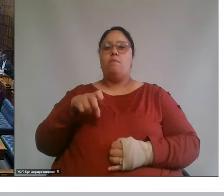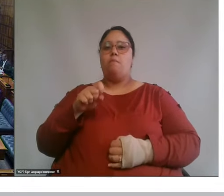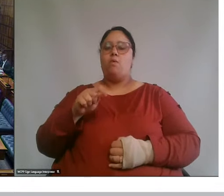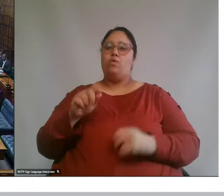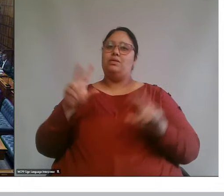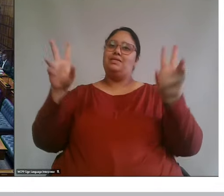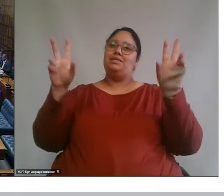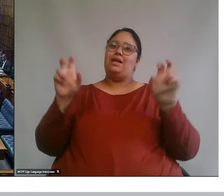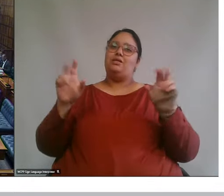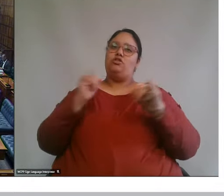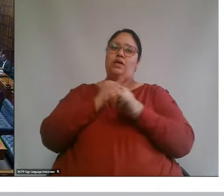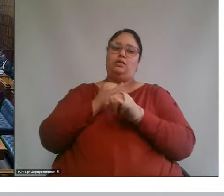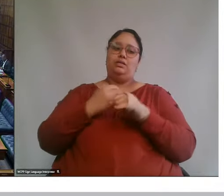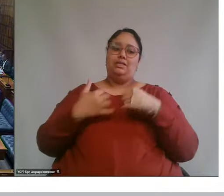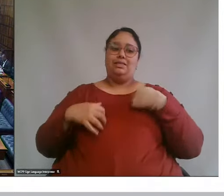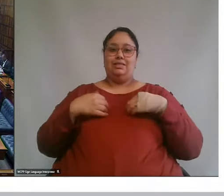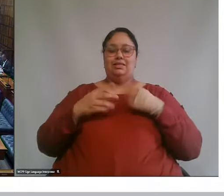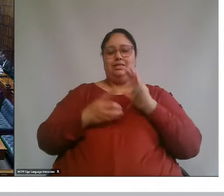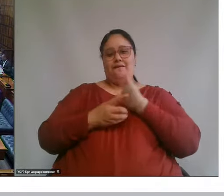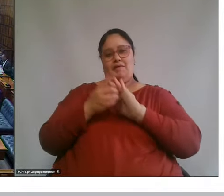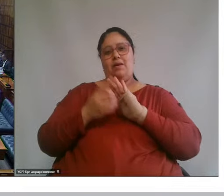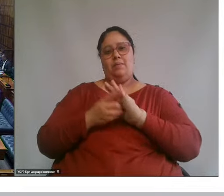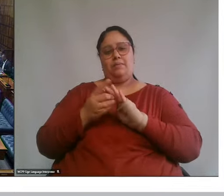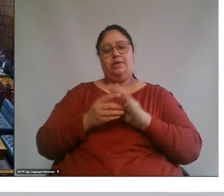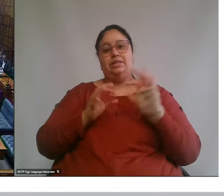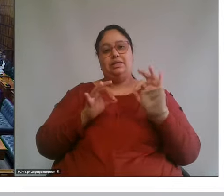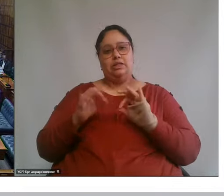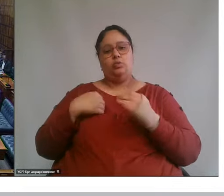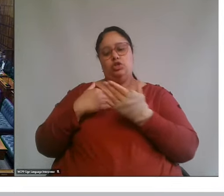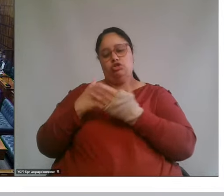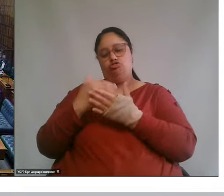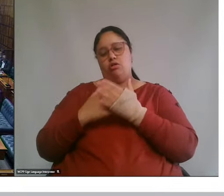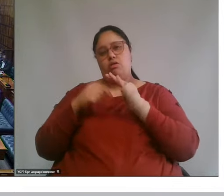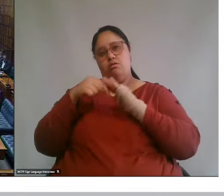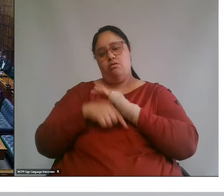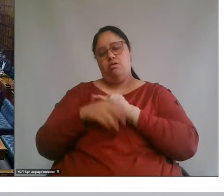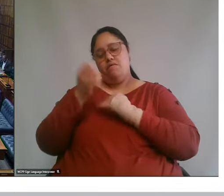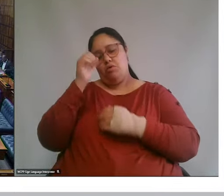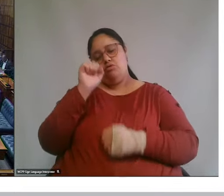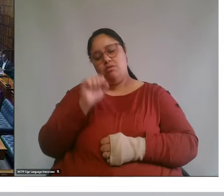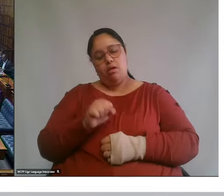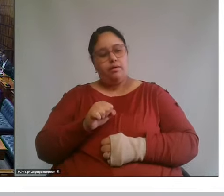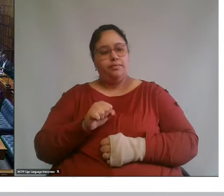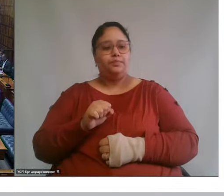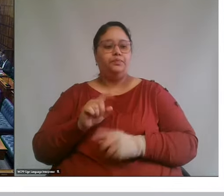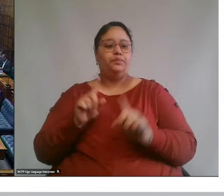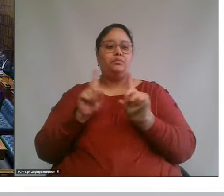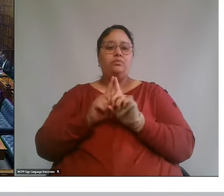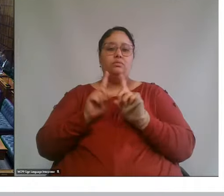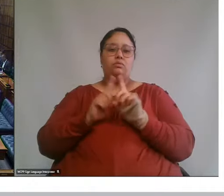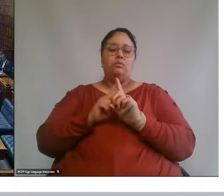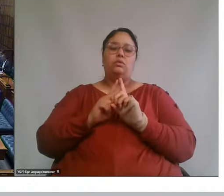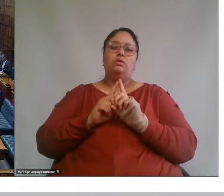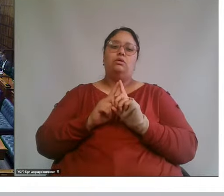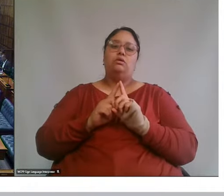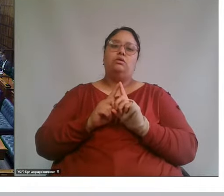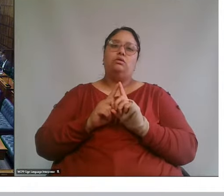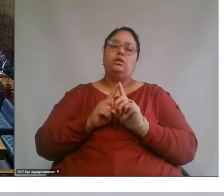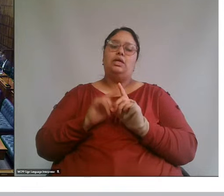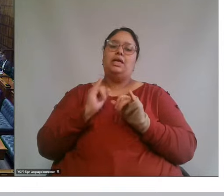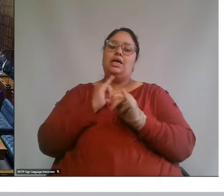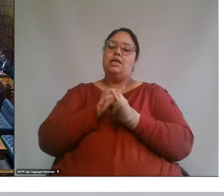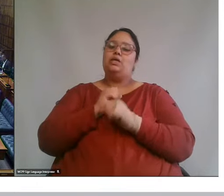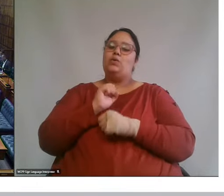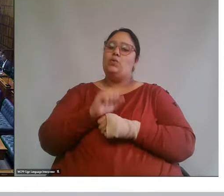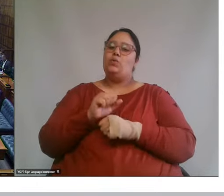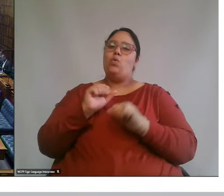entity which is an exciting development which uh we can share more information about uh as well as um the entity's